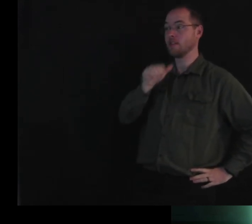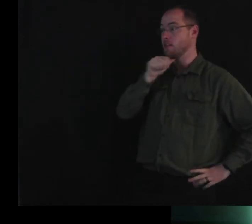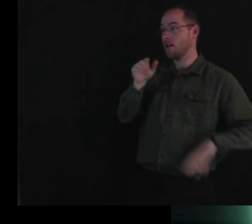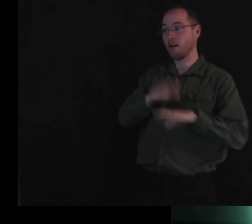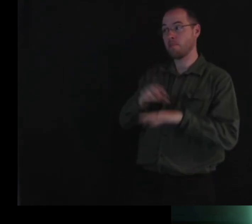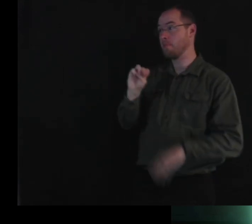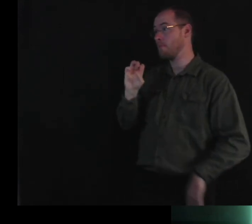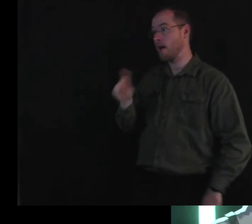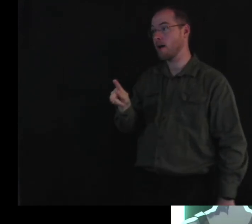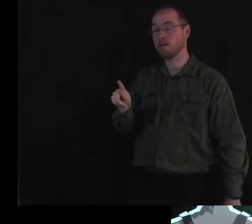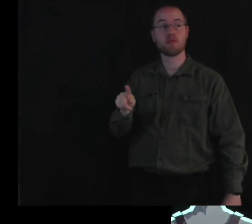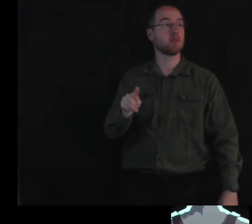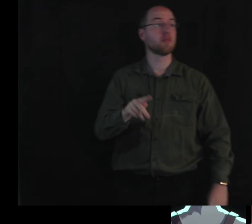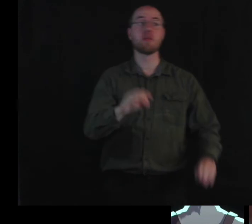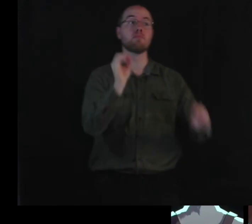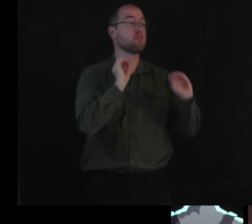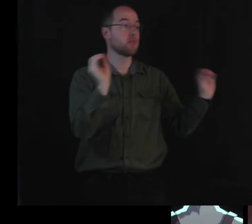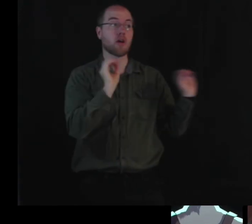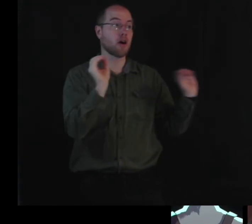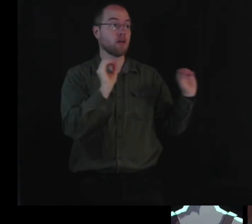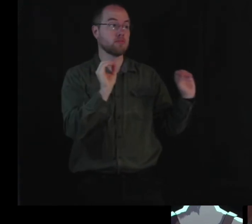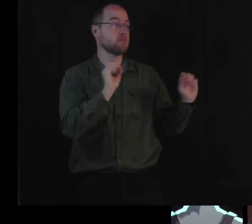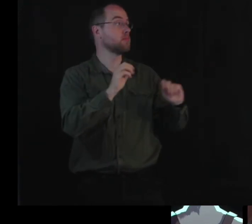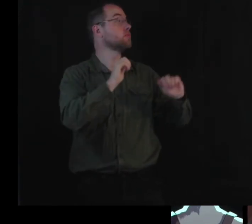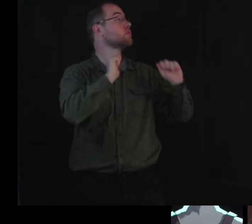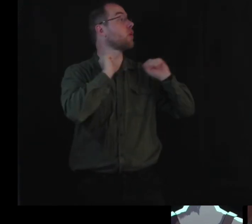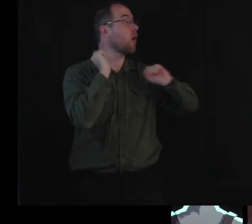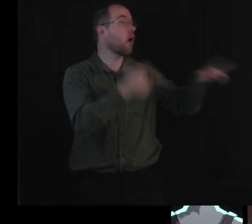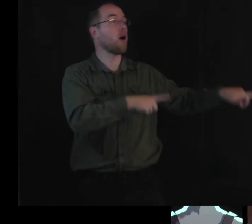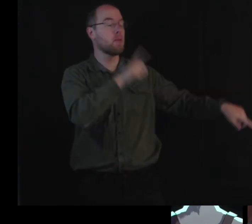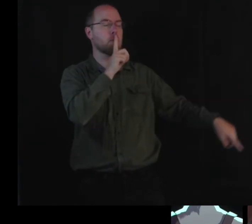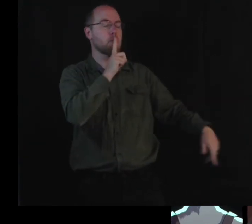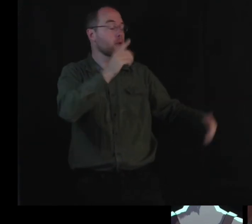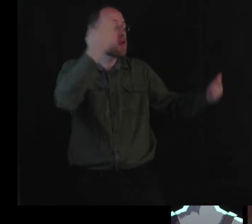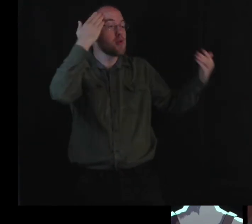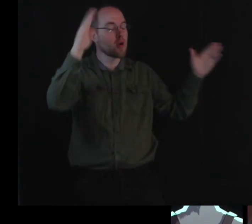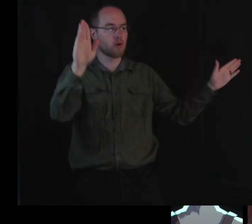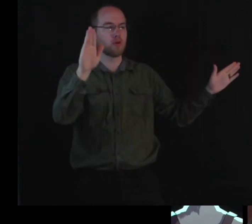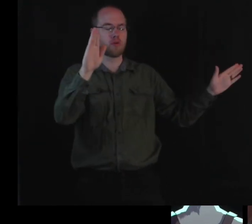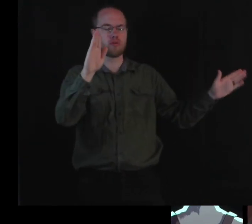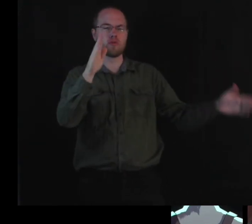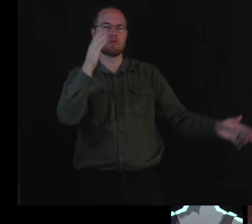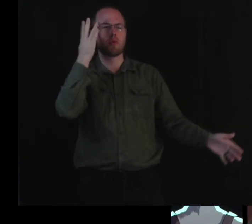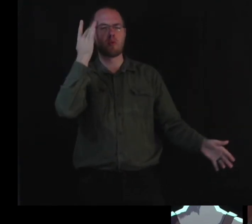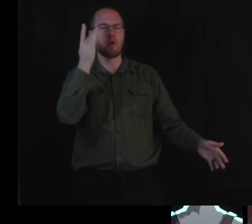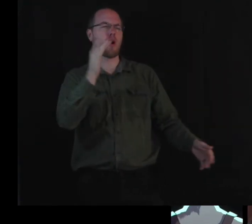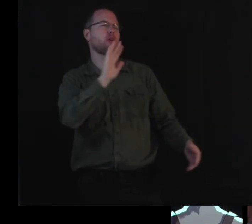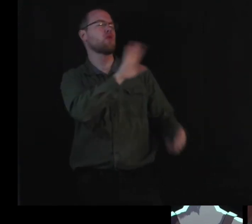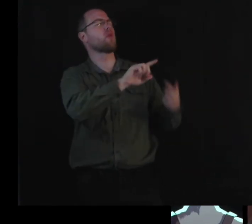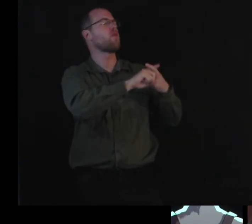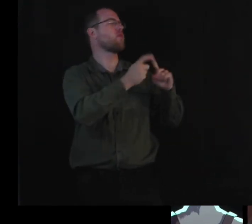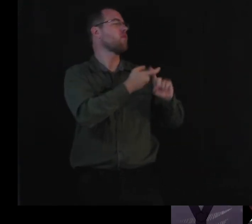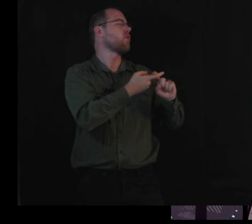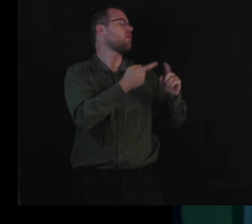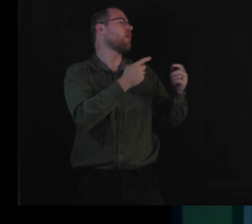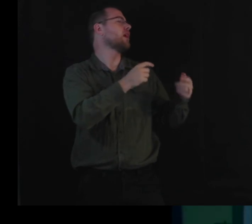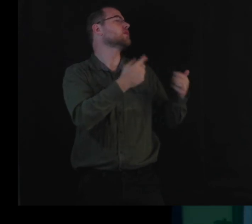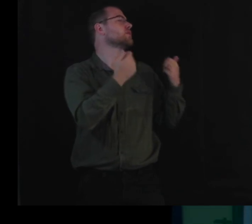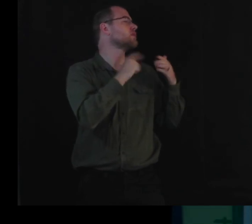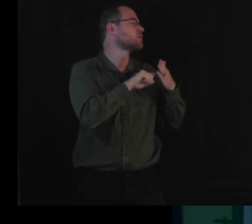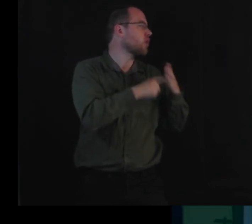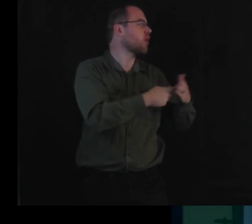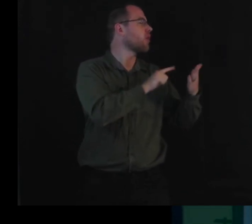None. Nobody knows about this place. That's probably why your friend started searching at Edgar Wu's place